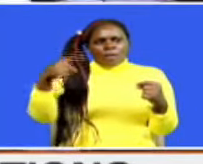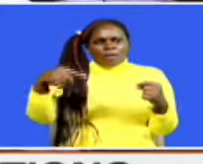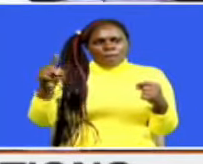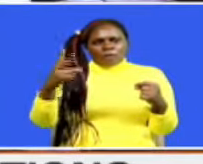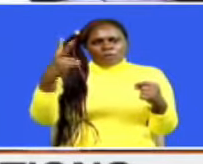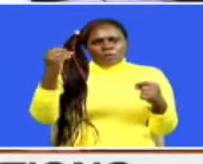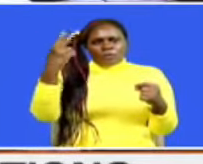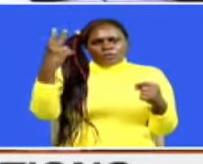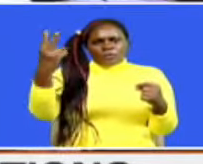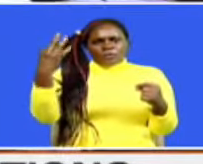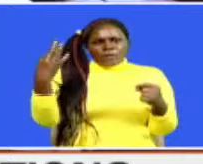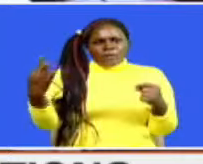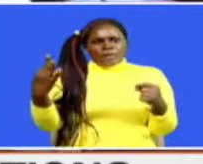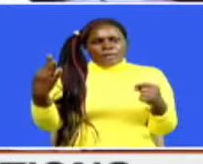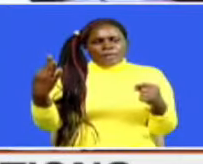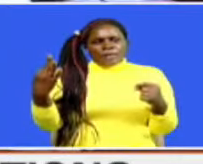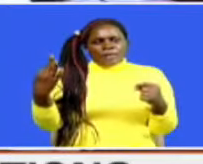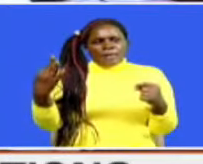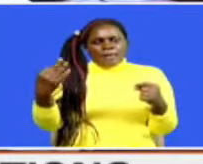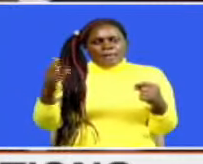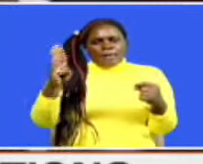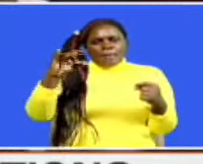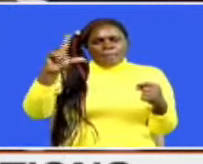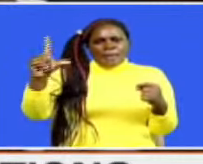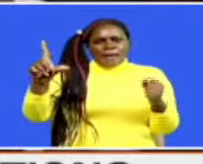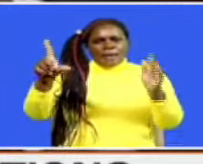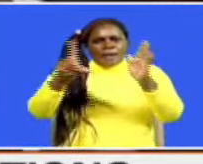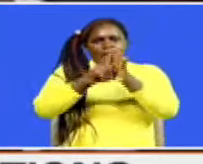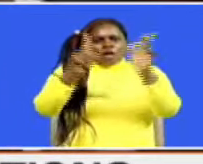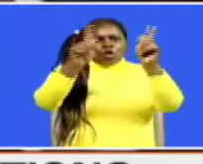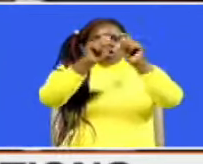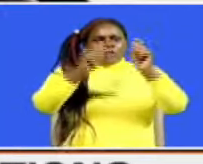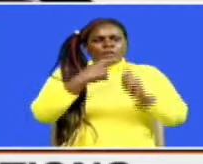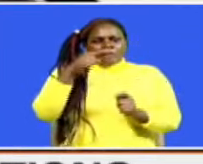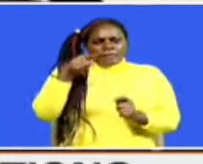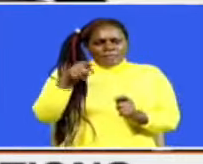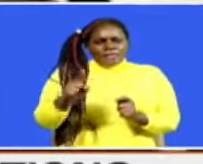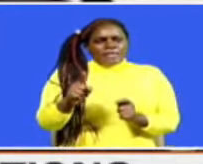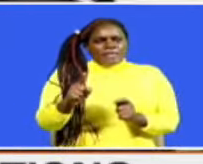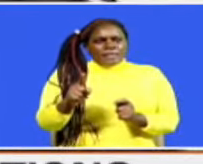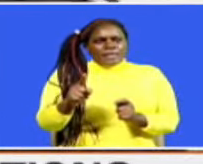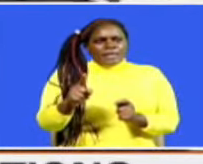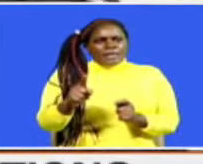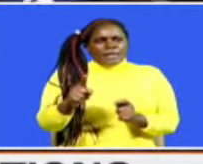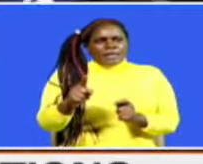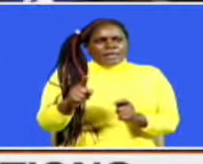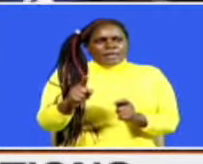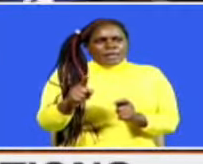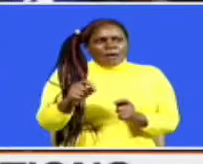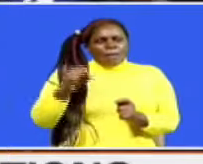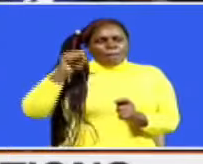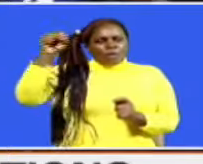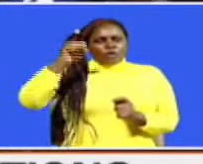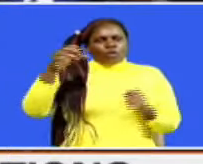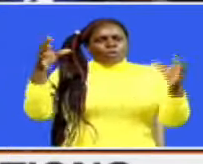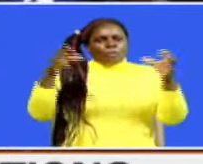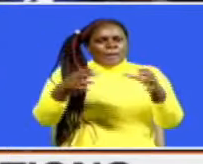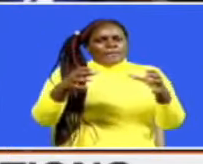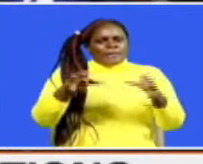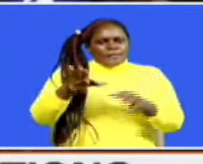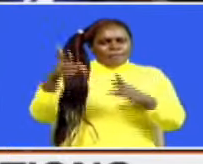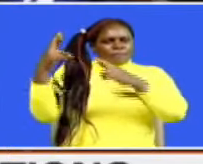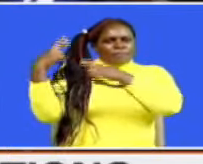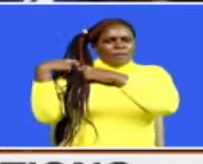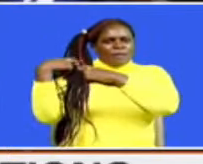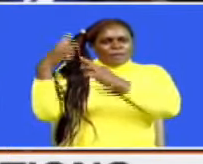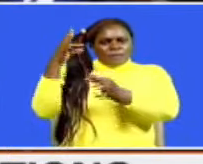the 2023 finance bill. The Kenya Kwanza legal team argued that such a case should be handled by political parties tribunal. The